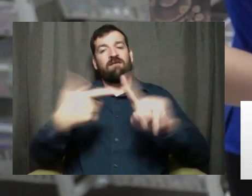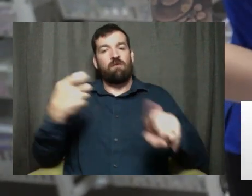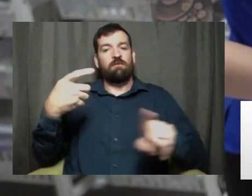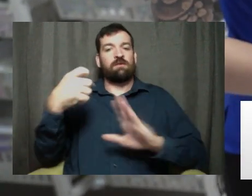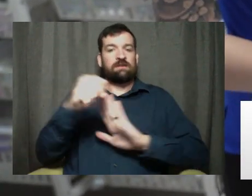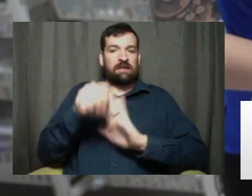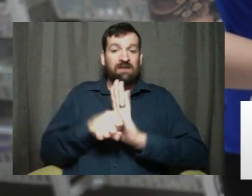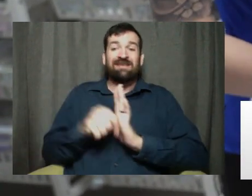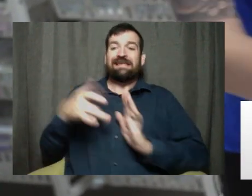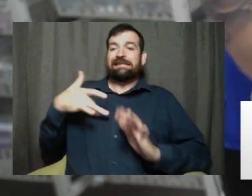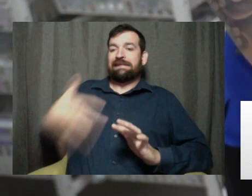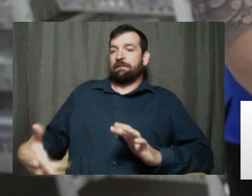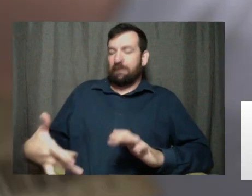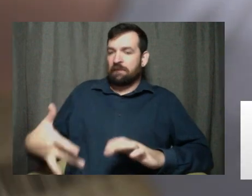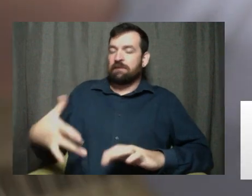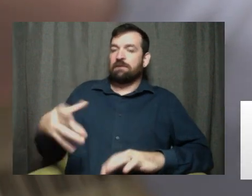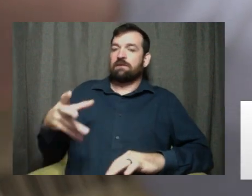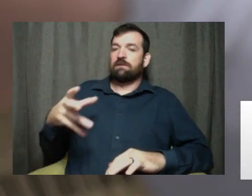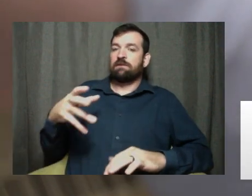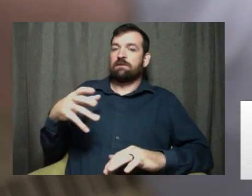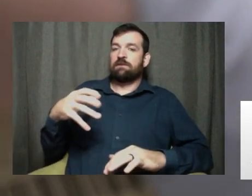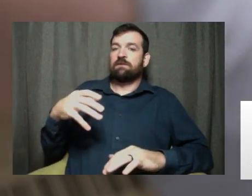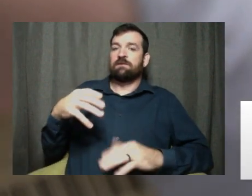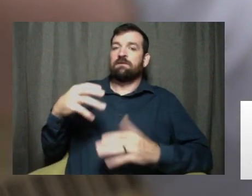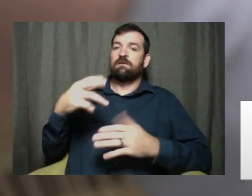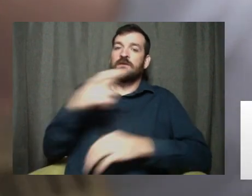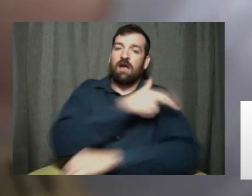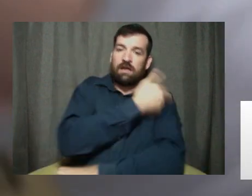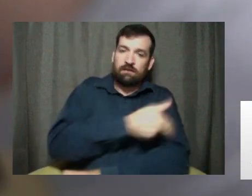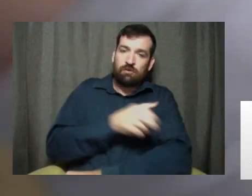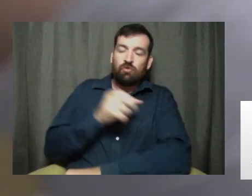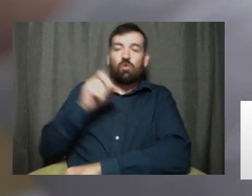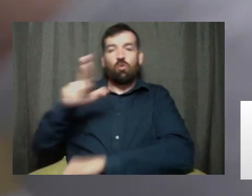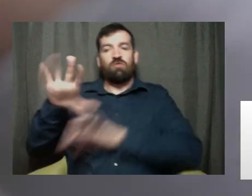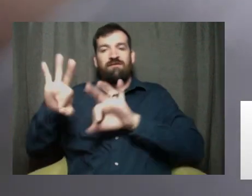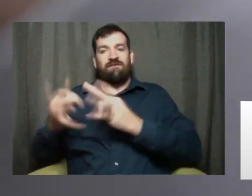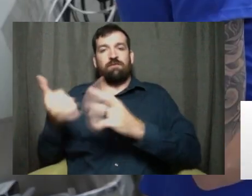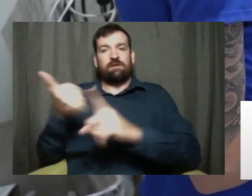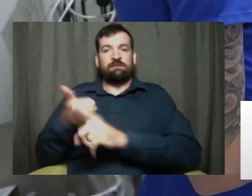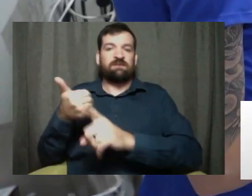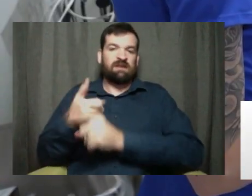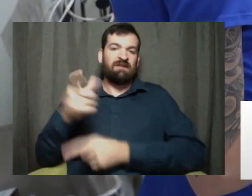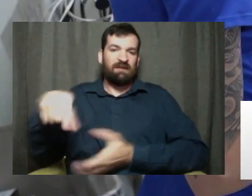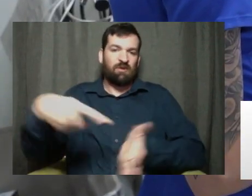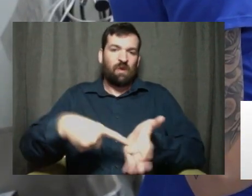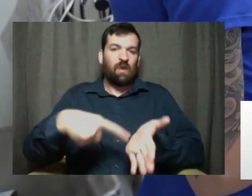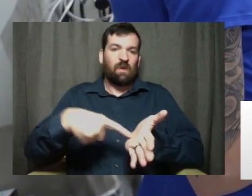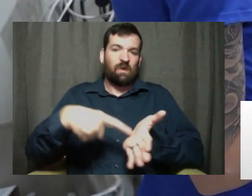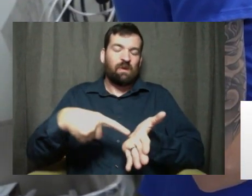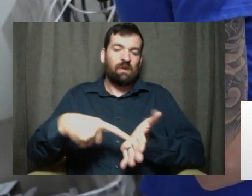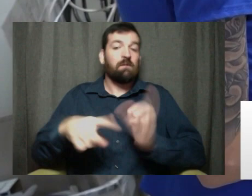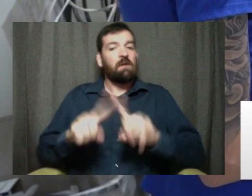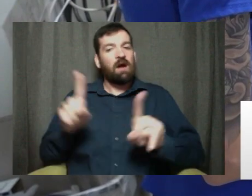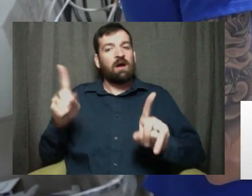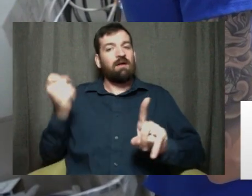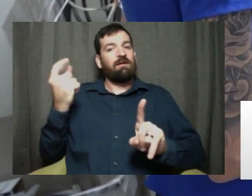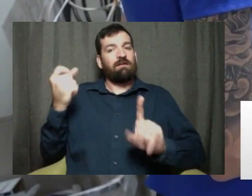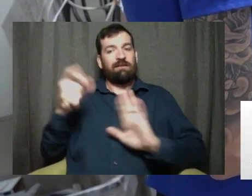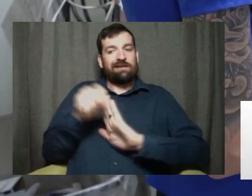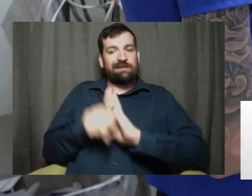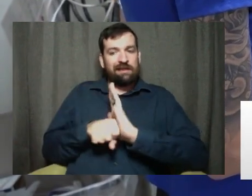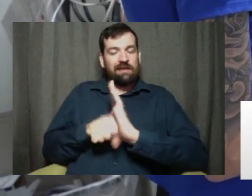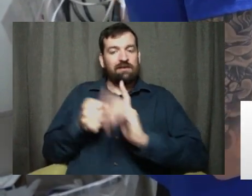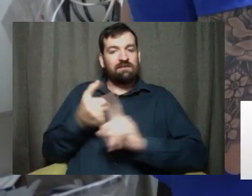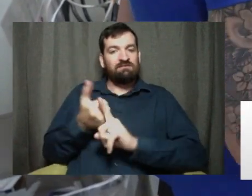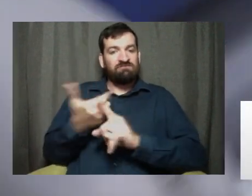passed on to either the birth hospital or to the families in some way. But one of the things that the state does is they do cover